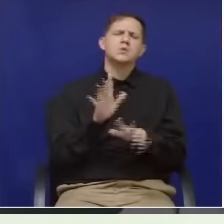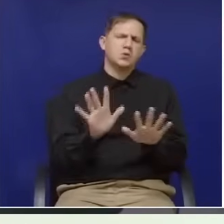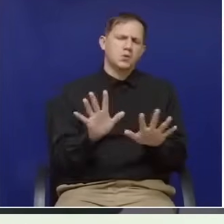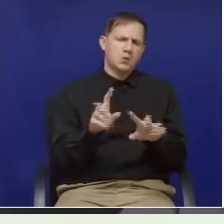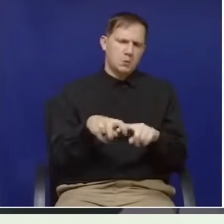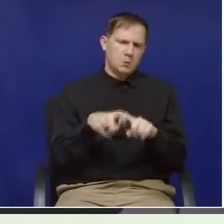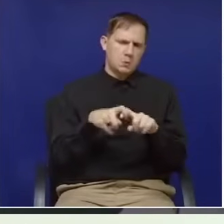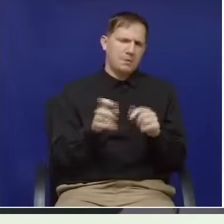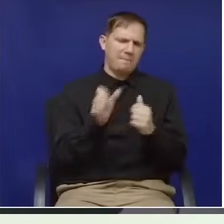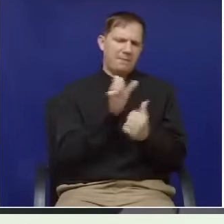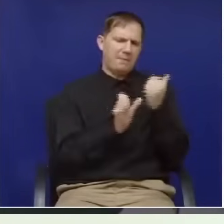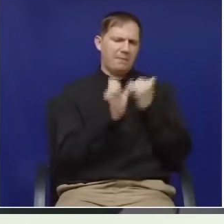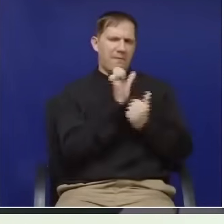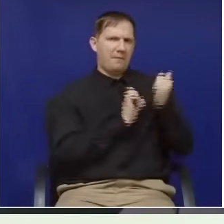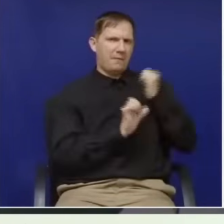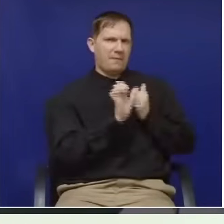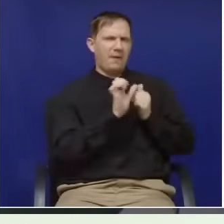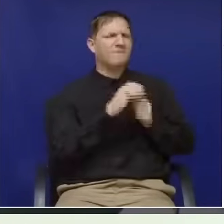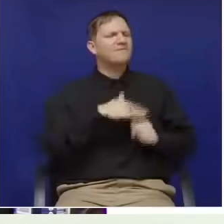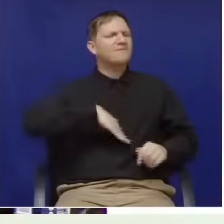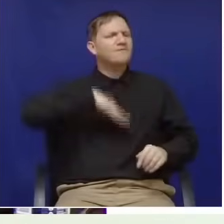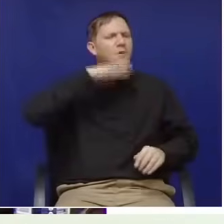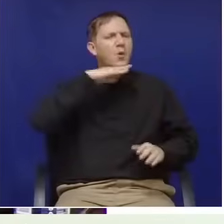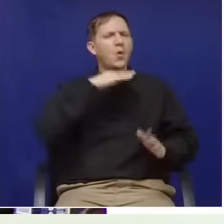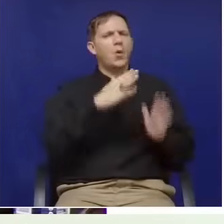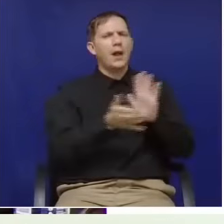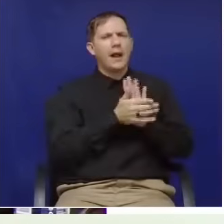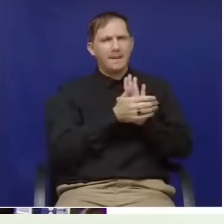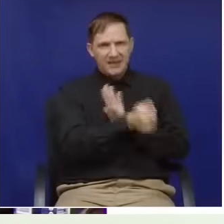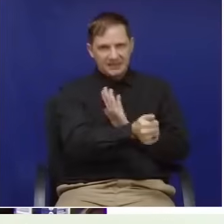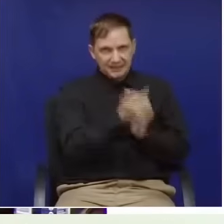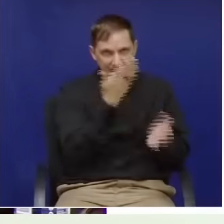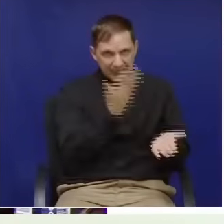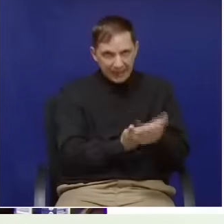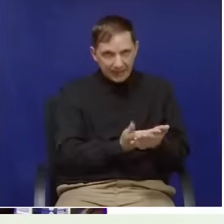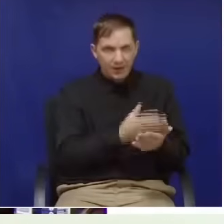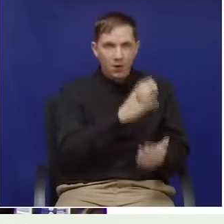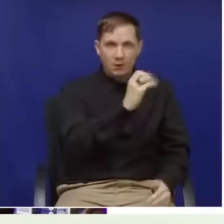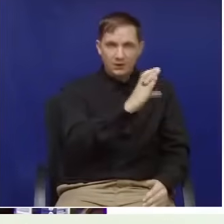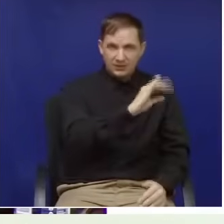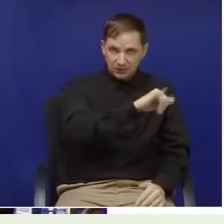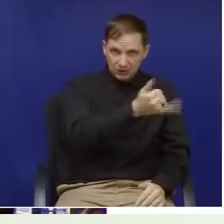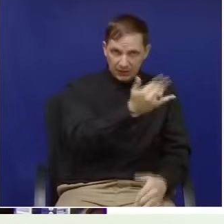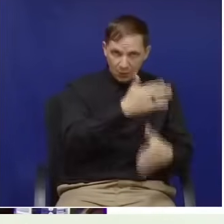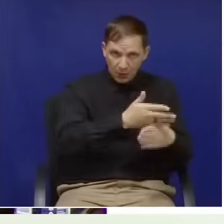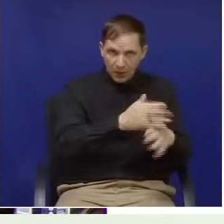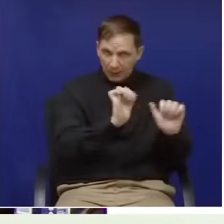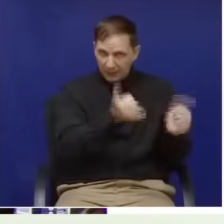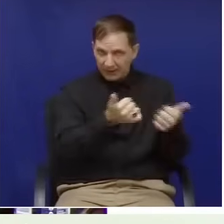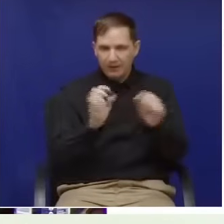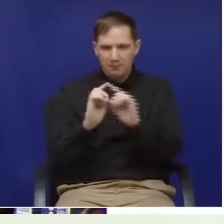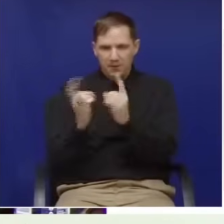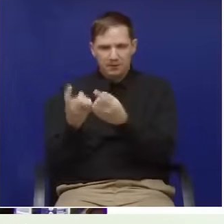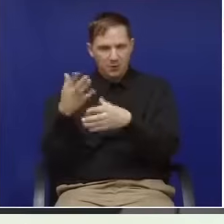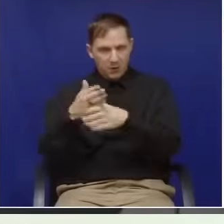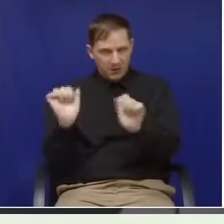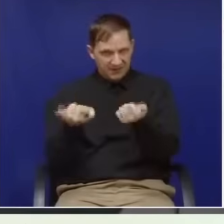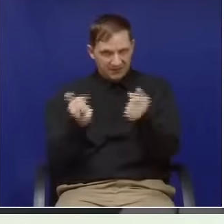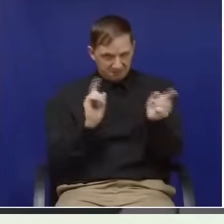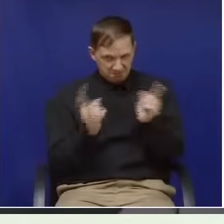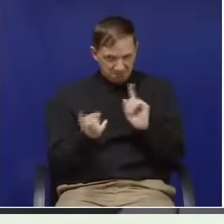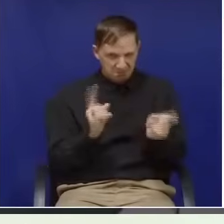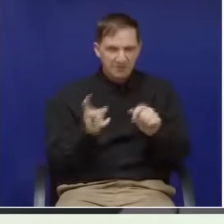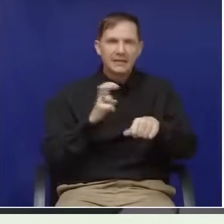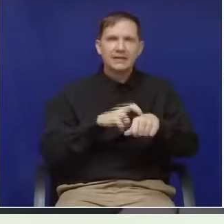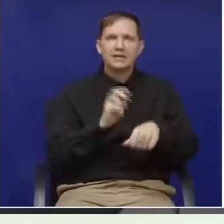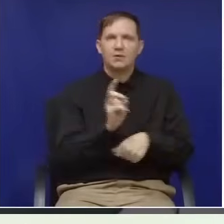at what would bring to full capacity, to OCJ to function effectively, for the department to function effectively. What is it that we need?